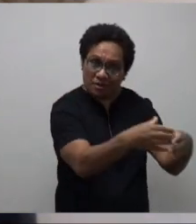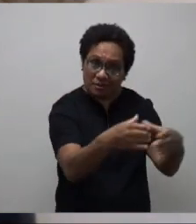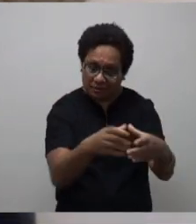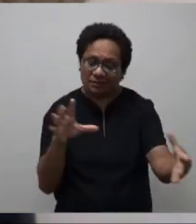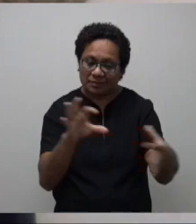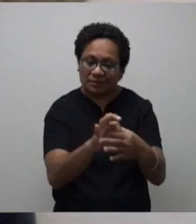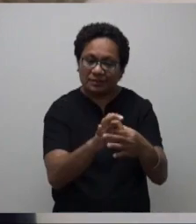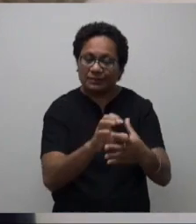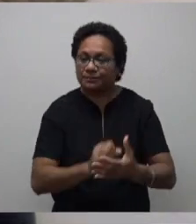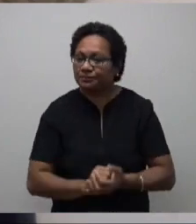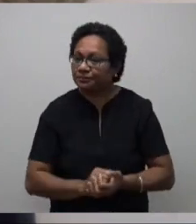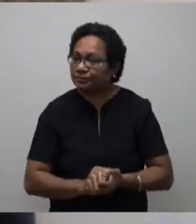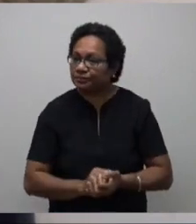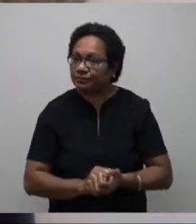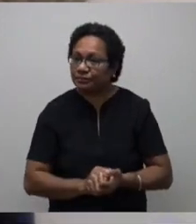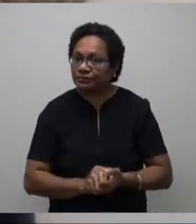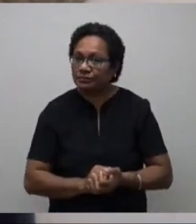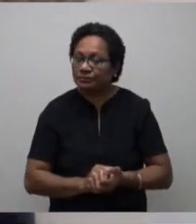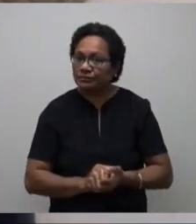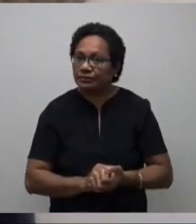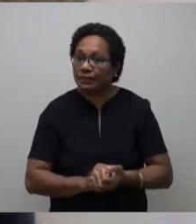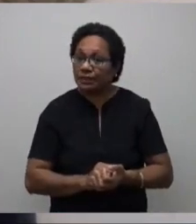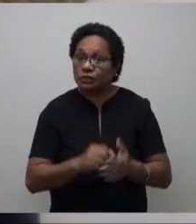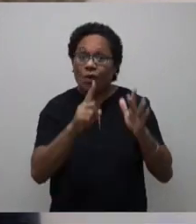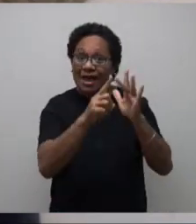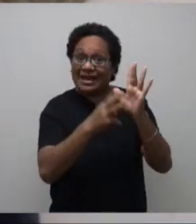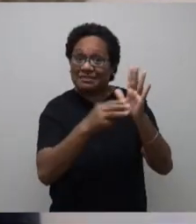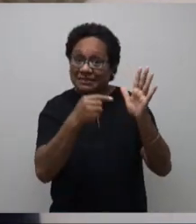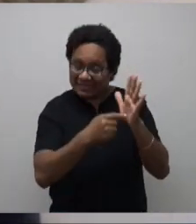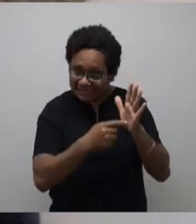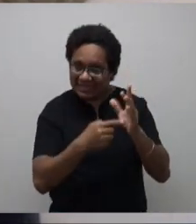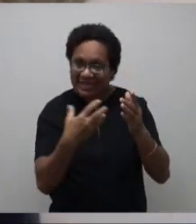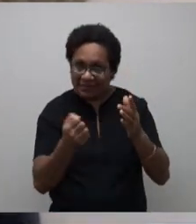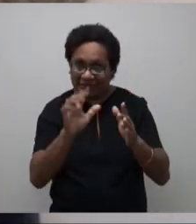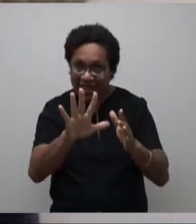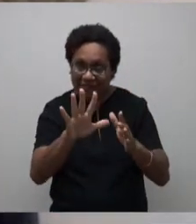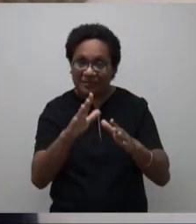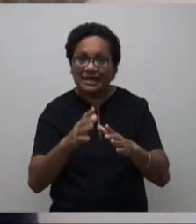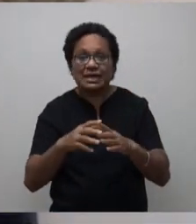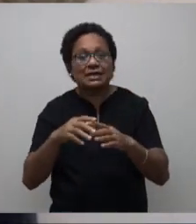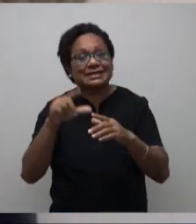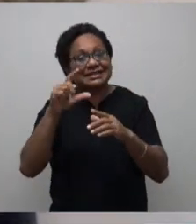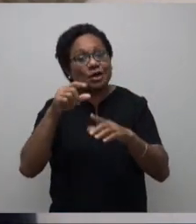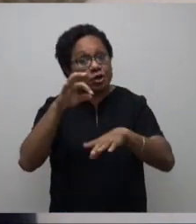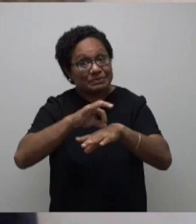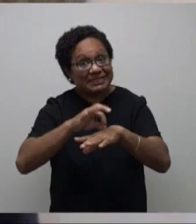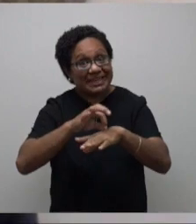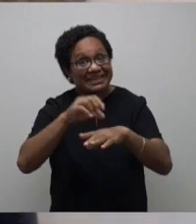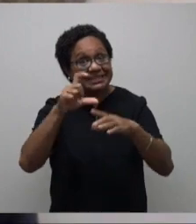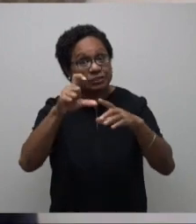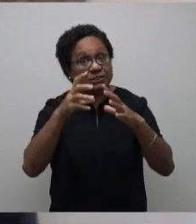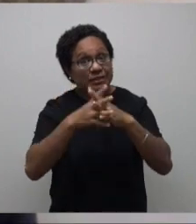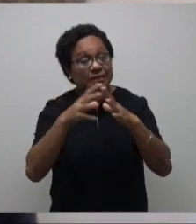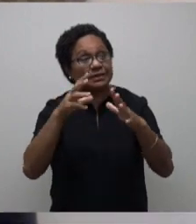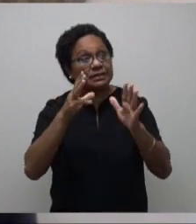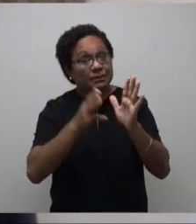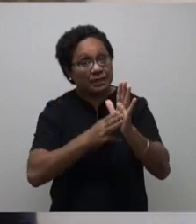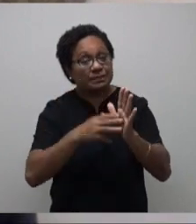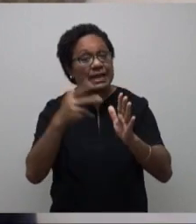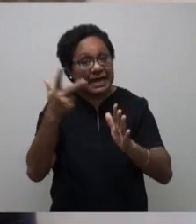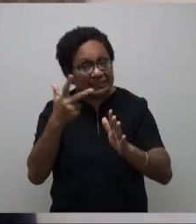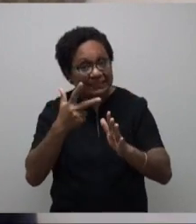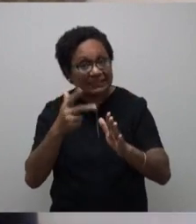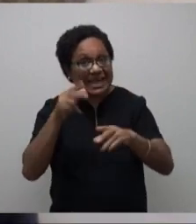incident management team, there are 5 new cases. CWM Hospital, there are 18 new cases. Navy, there's 1